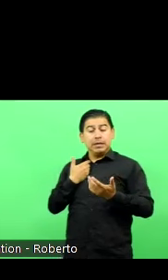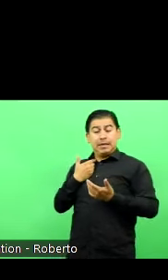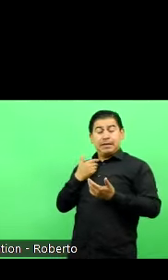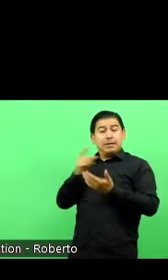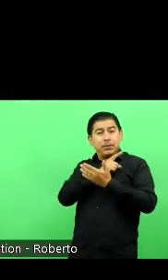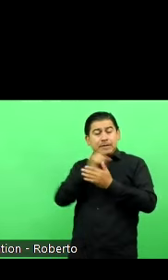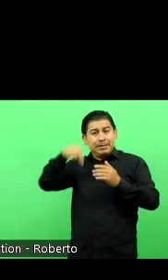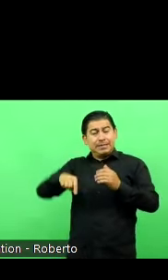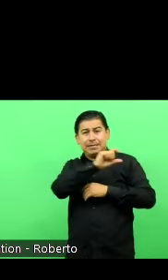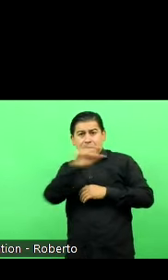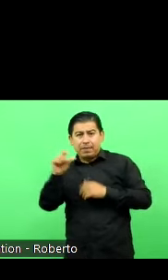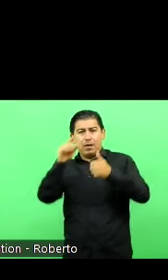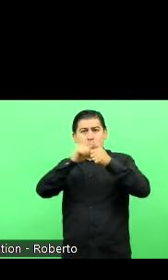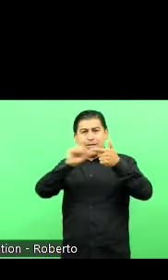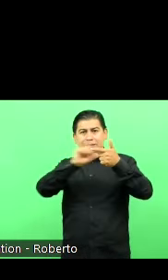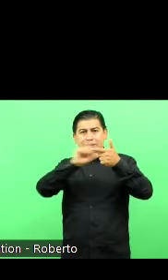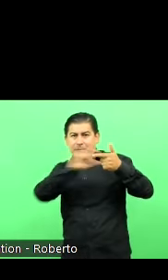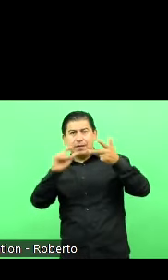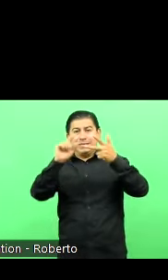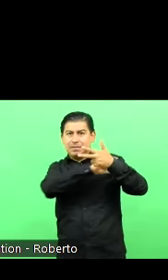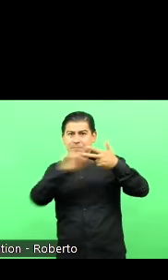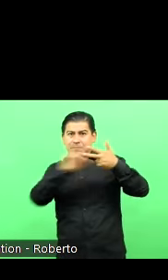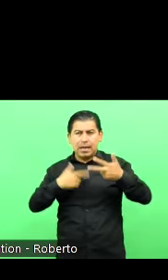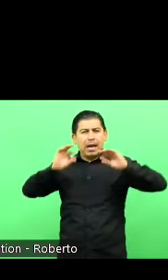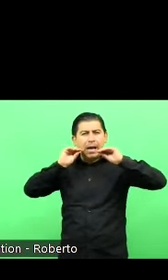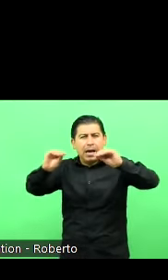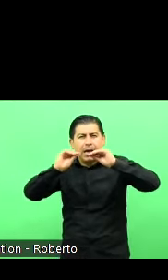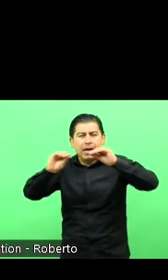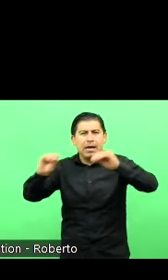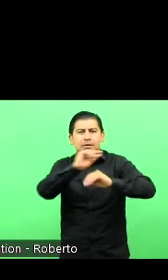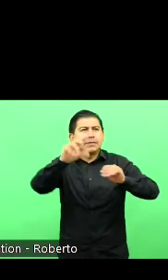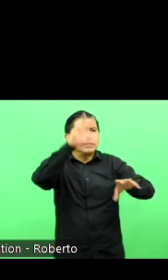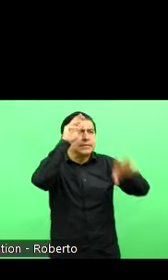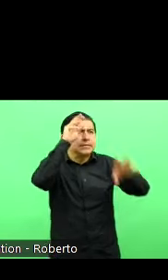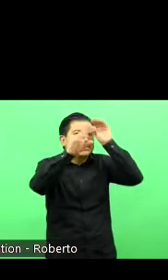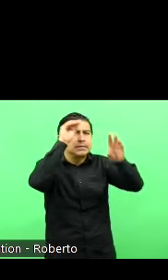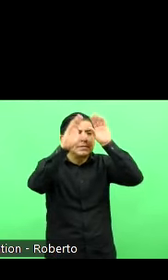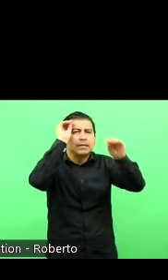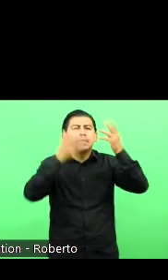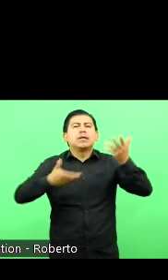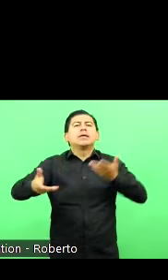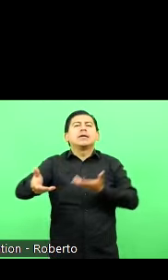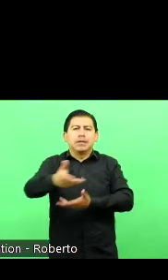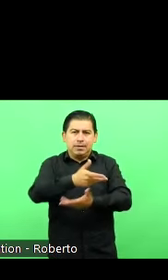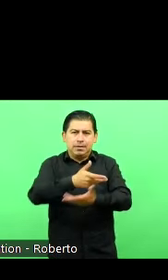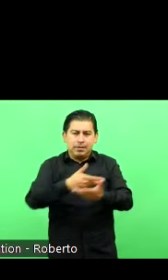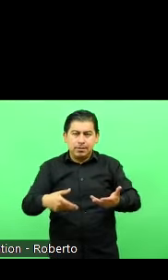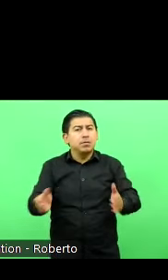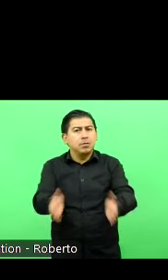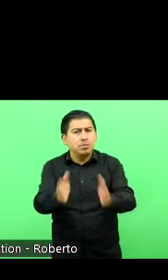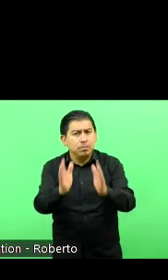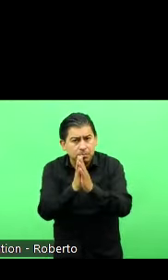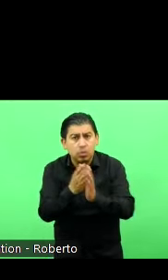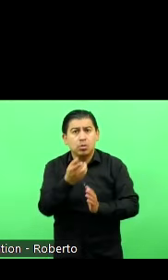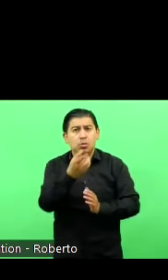enrich our collective learning. I urge you to engage actively, share openly, and build connections